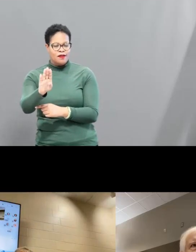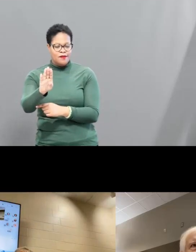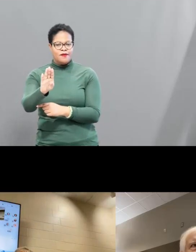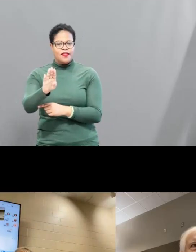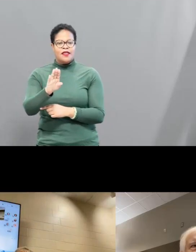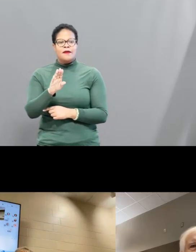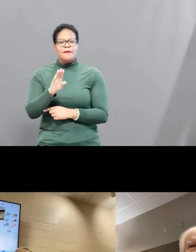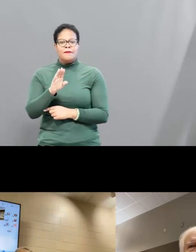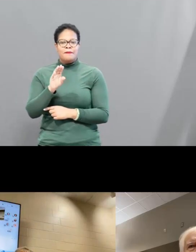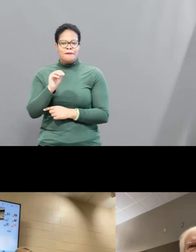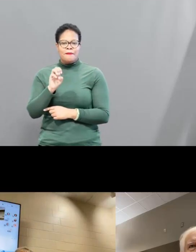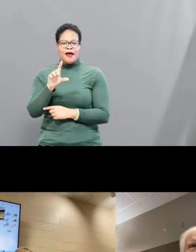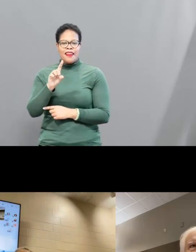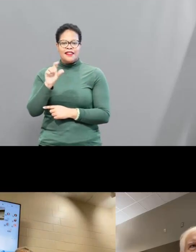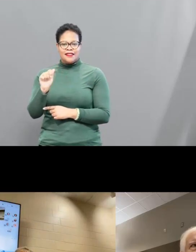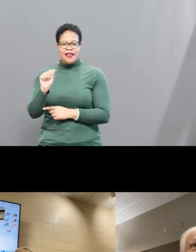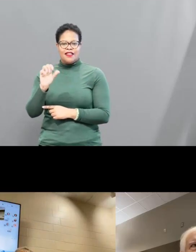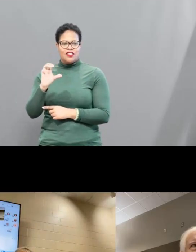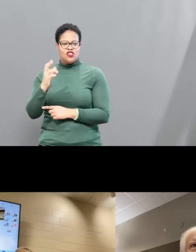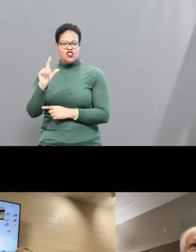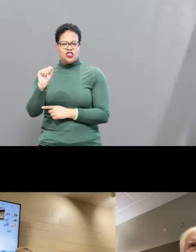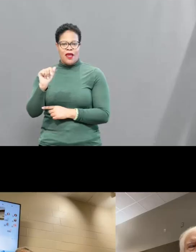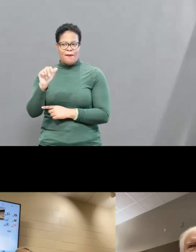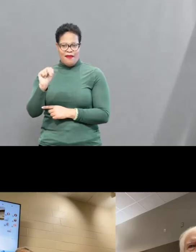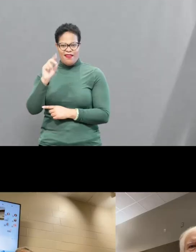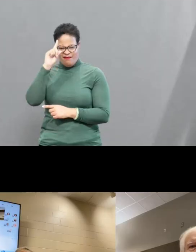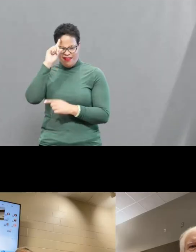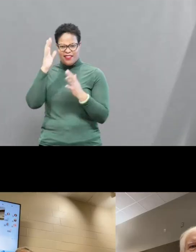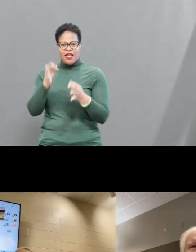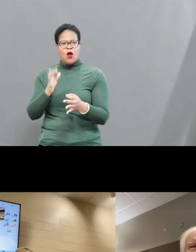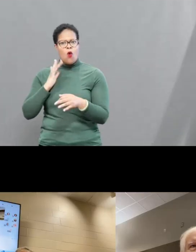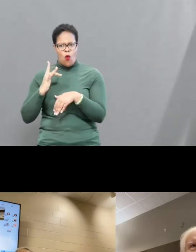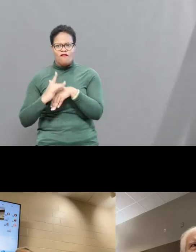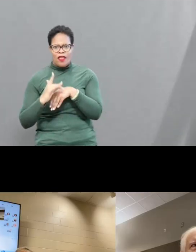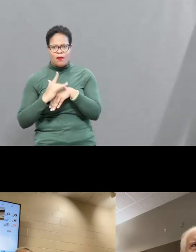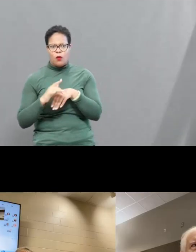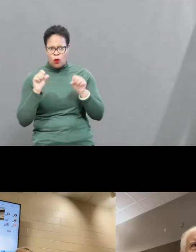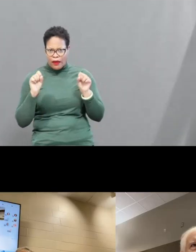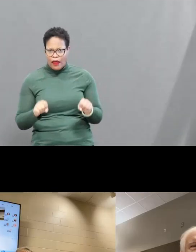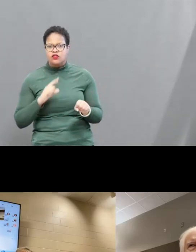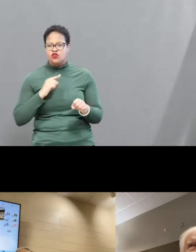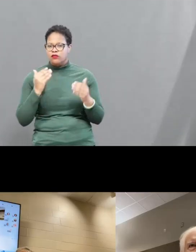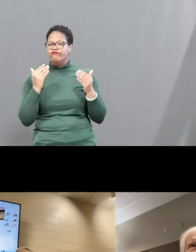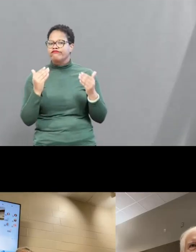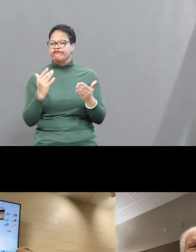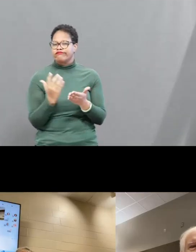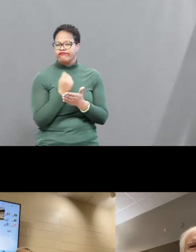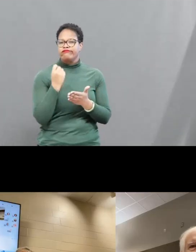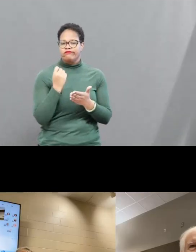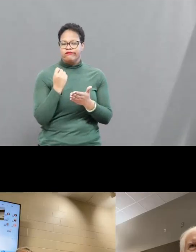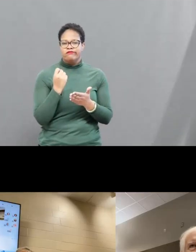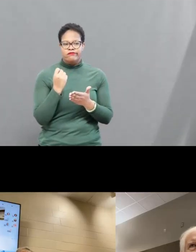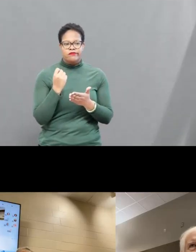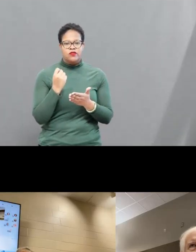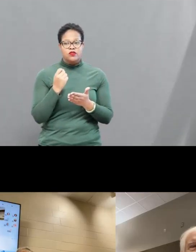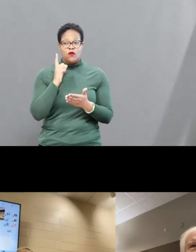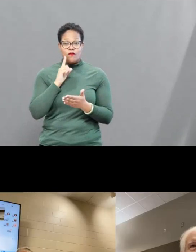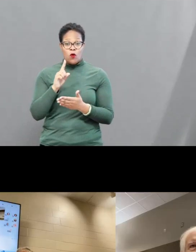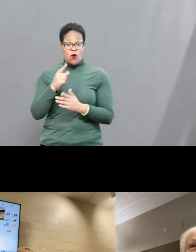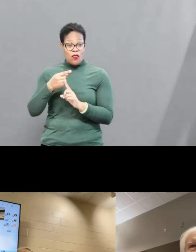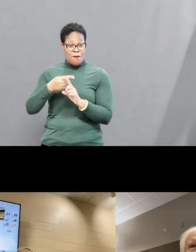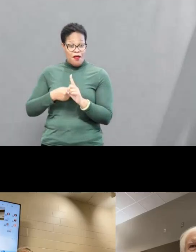And Melissa Chapman decided that she was going to be available. So she would go ahead and do that solo for the